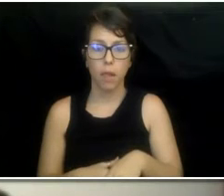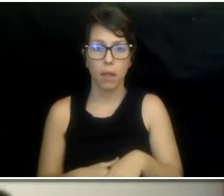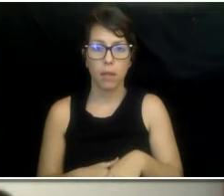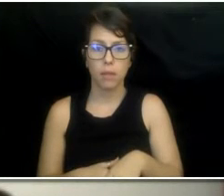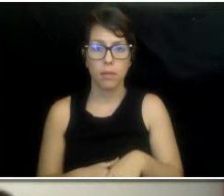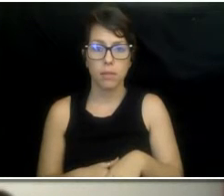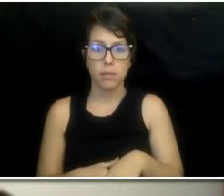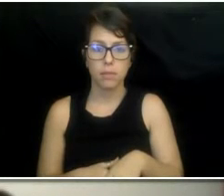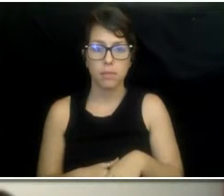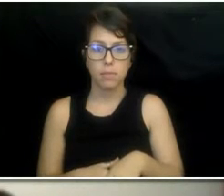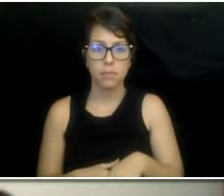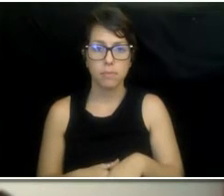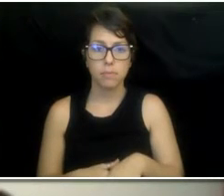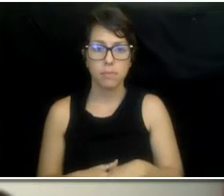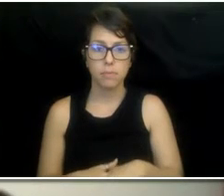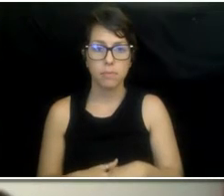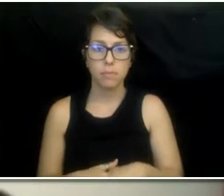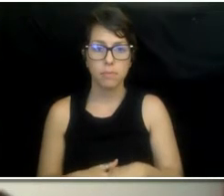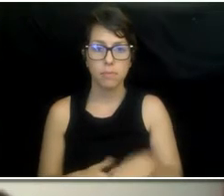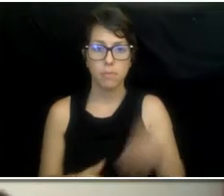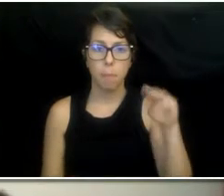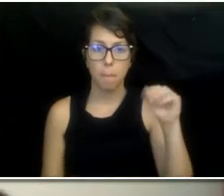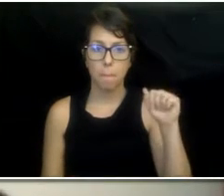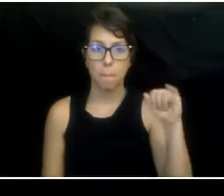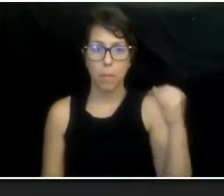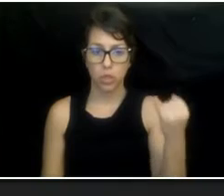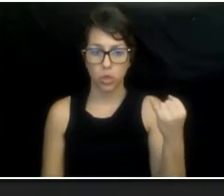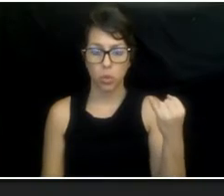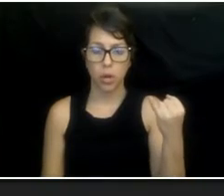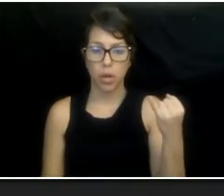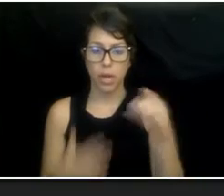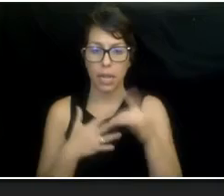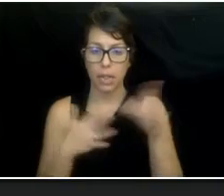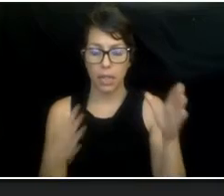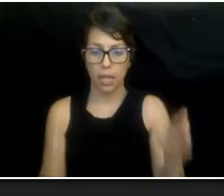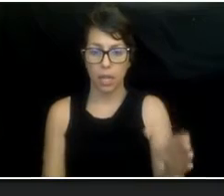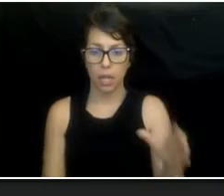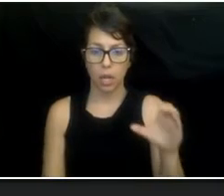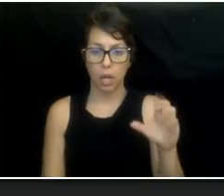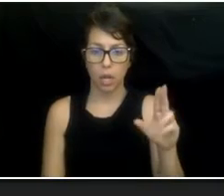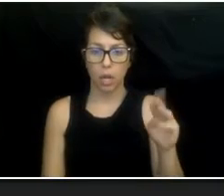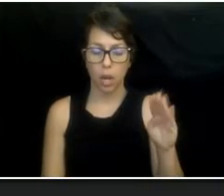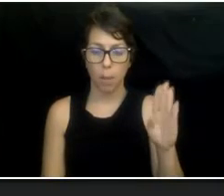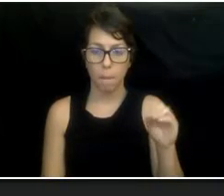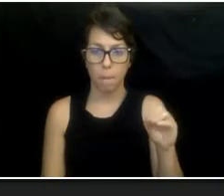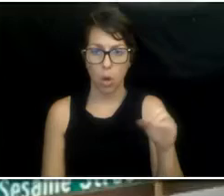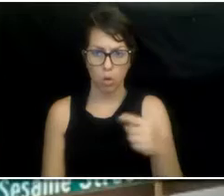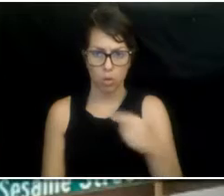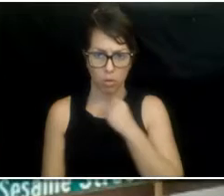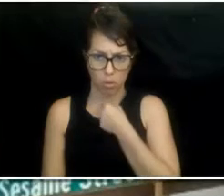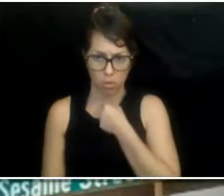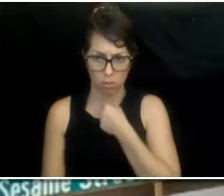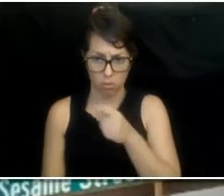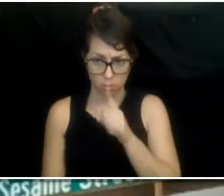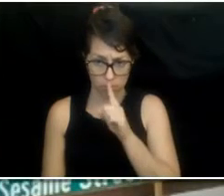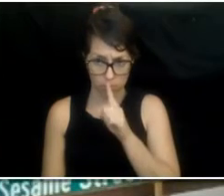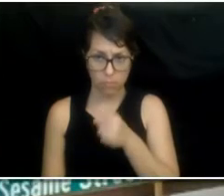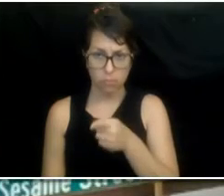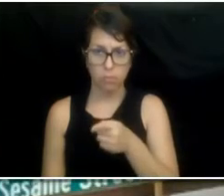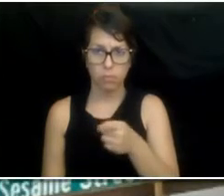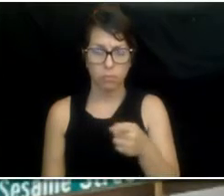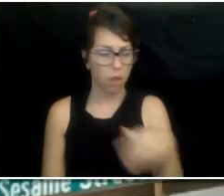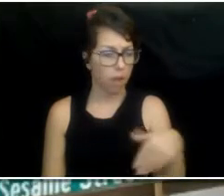yeah she's not unmuted yet unmute myself there you go okay can hear you Majority